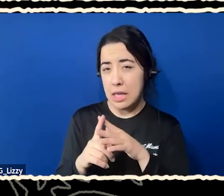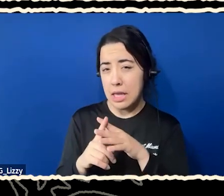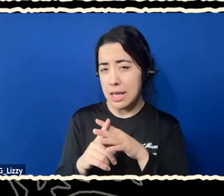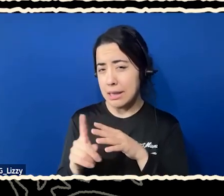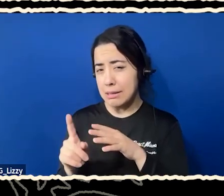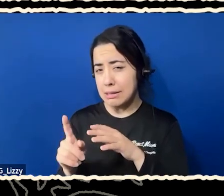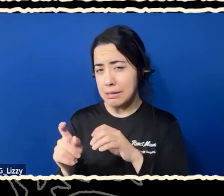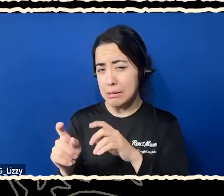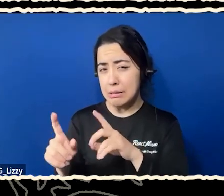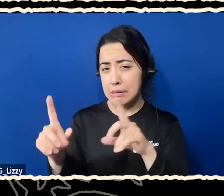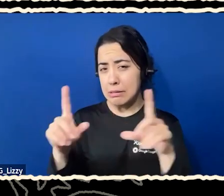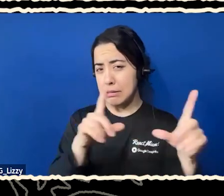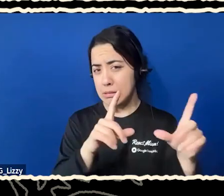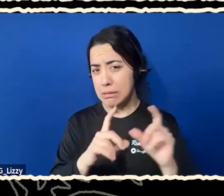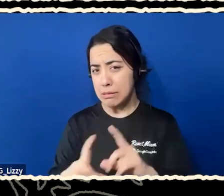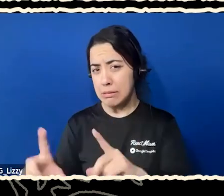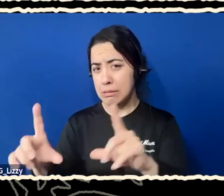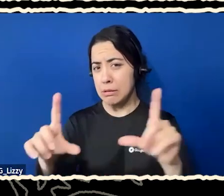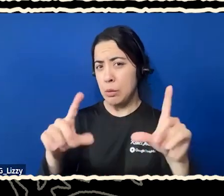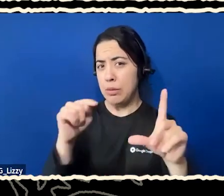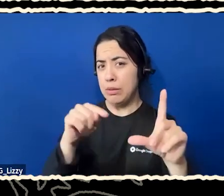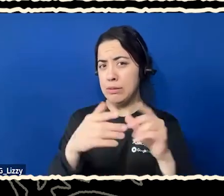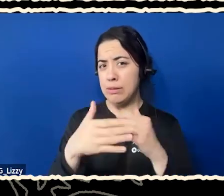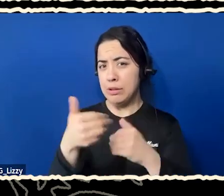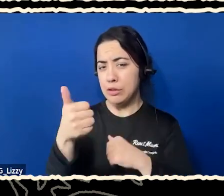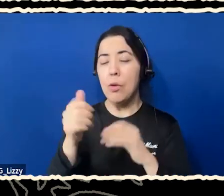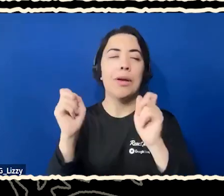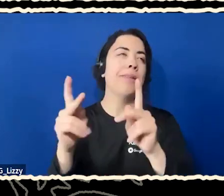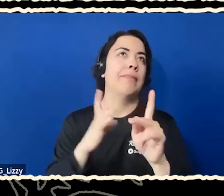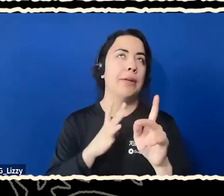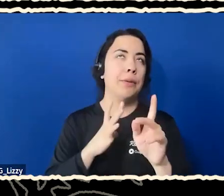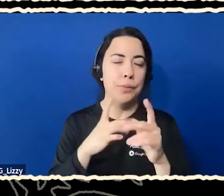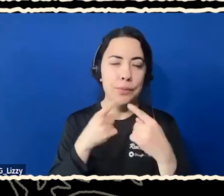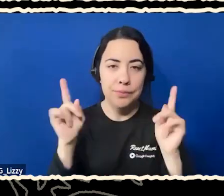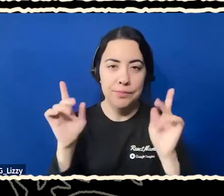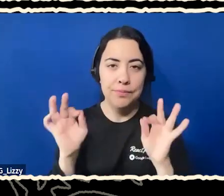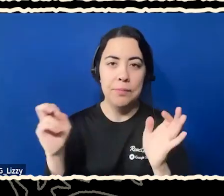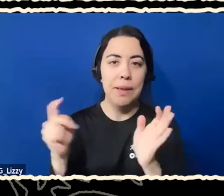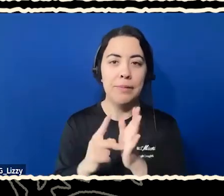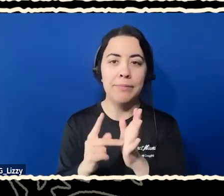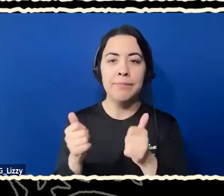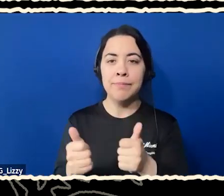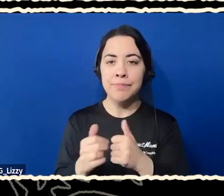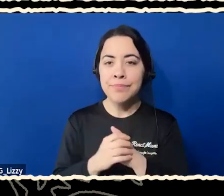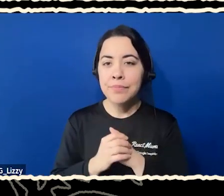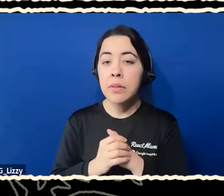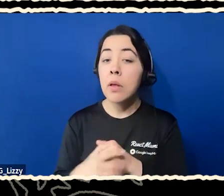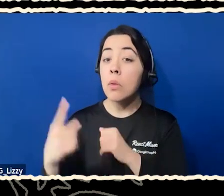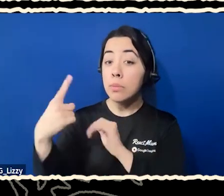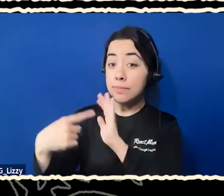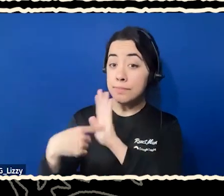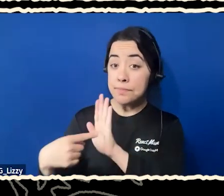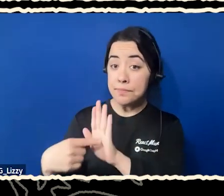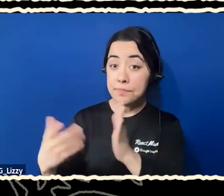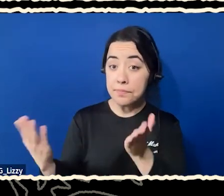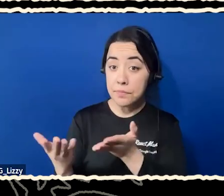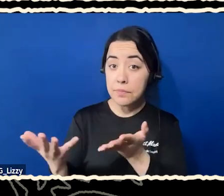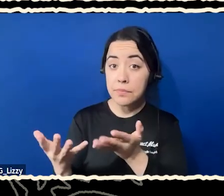easiest. Oh, fine. OK, we're back. An example here